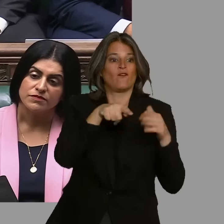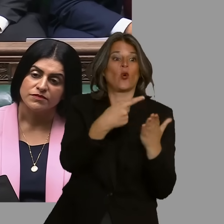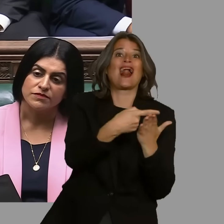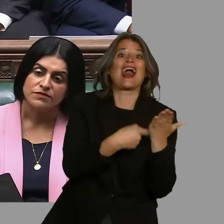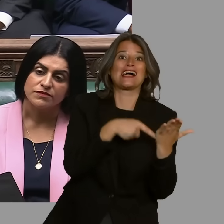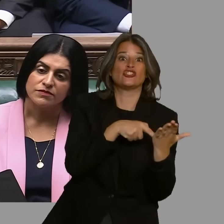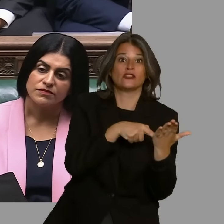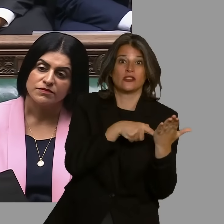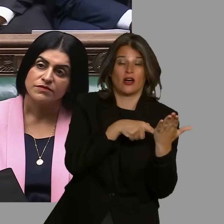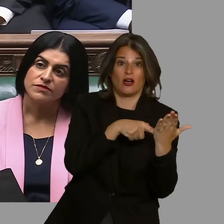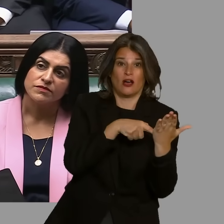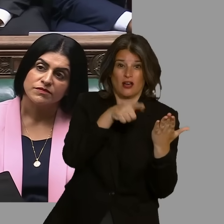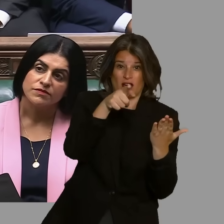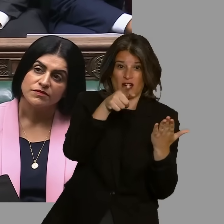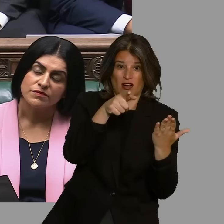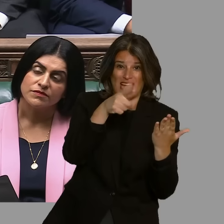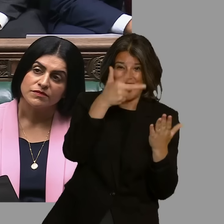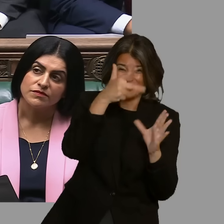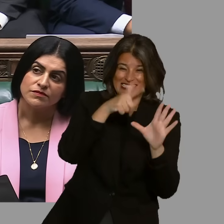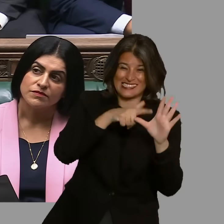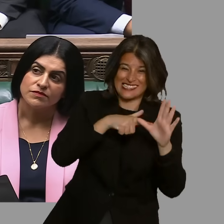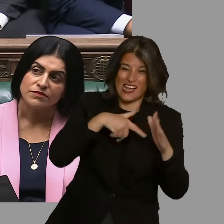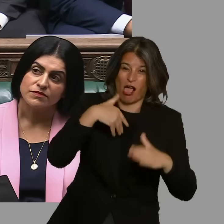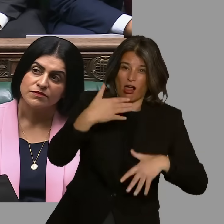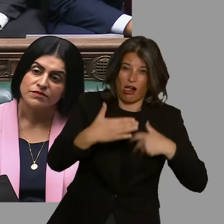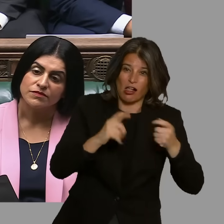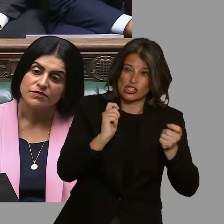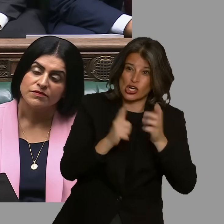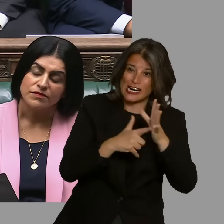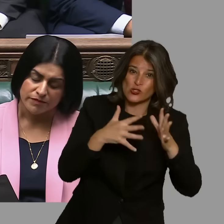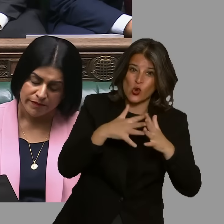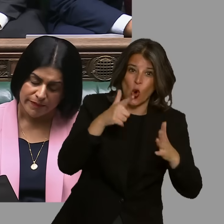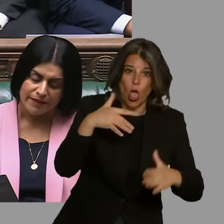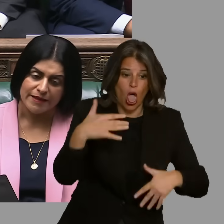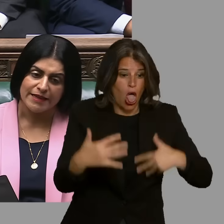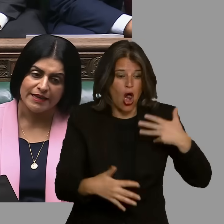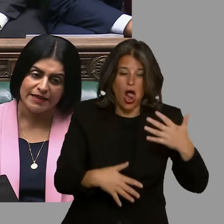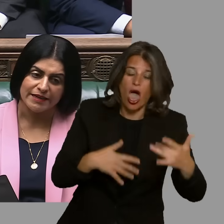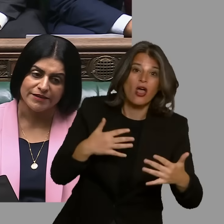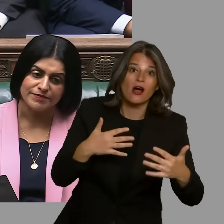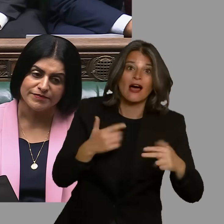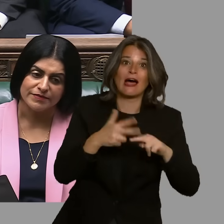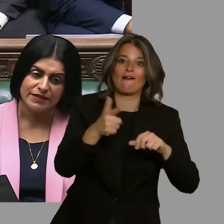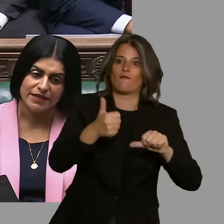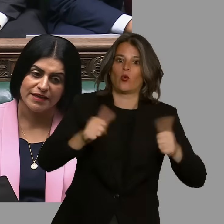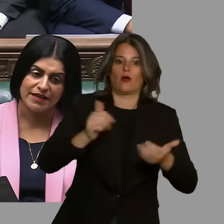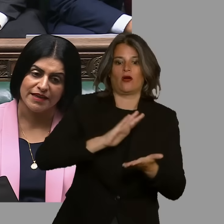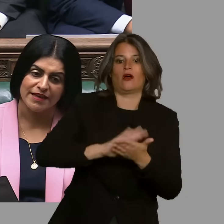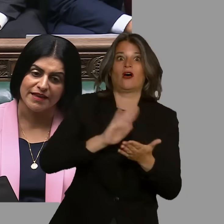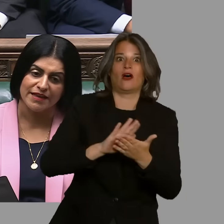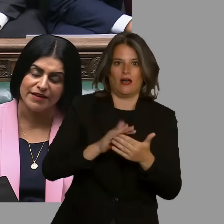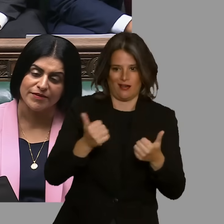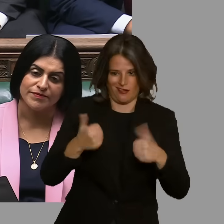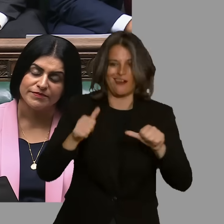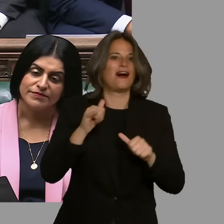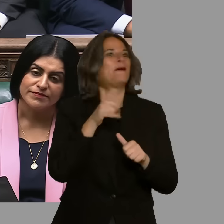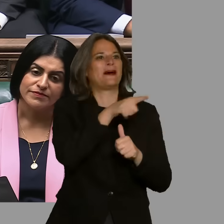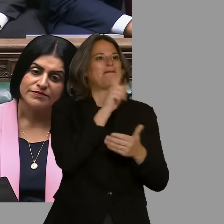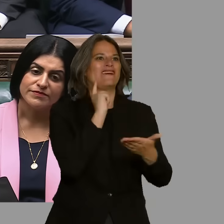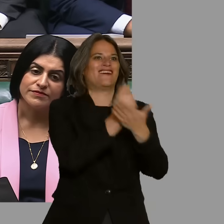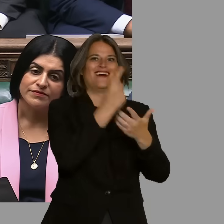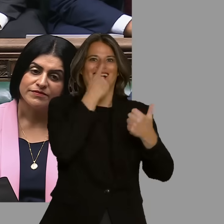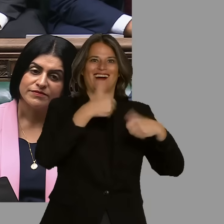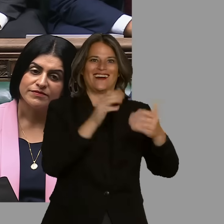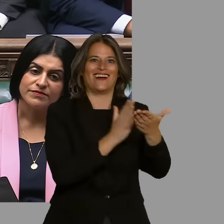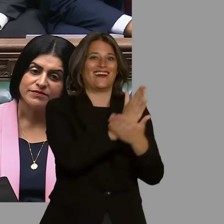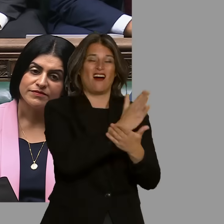mud. Meanwhile, we're getting on, Mr. Speaker, with renewing our country, new planning reforms, get rid of building, online hospitals for waiting lists,